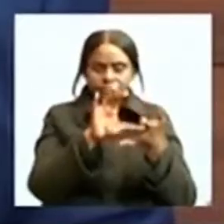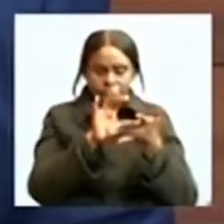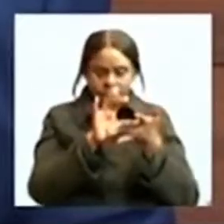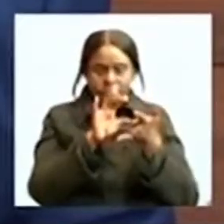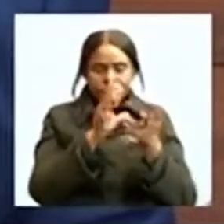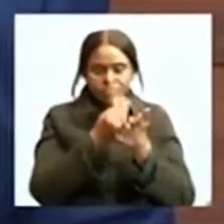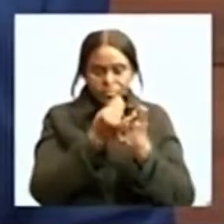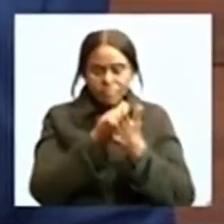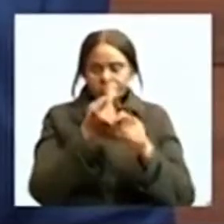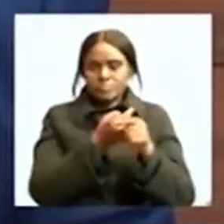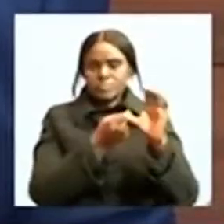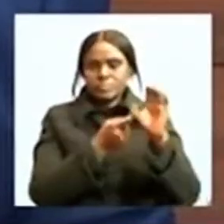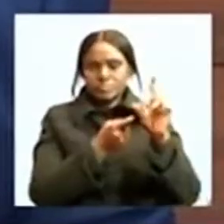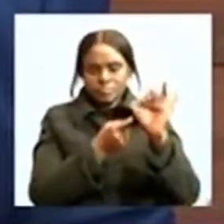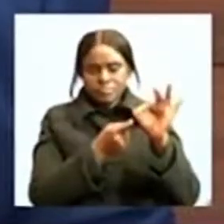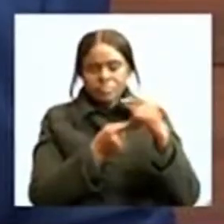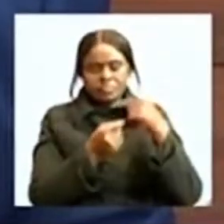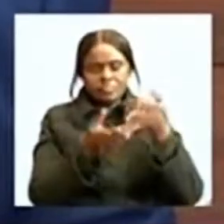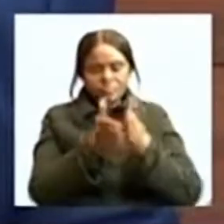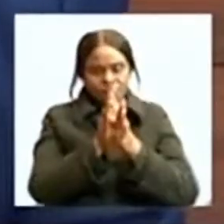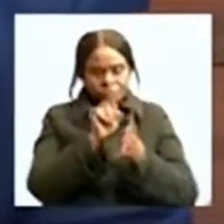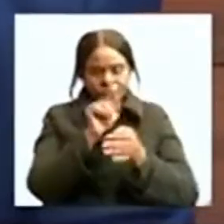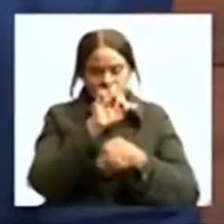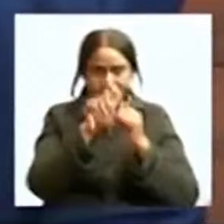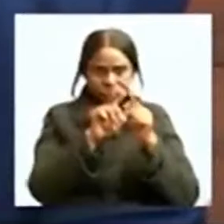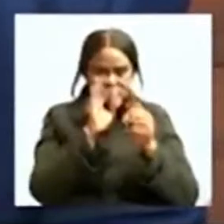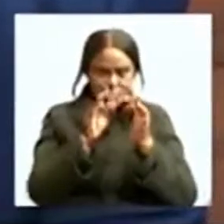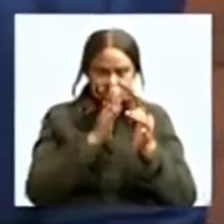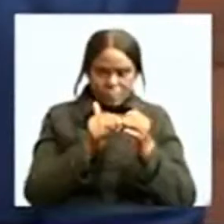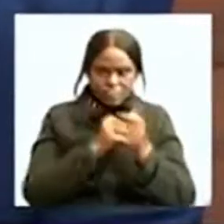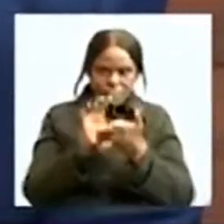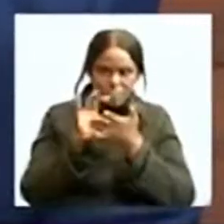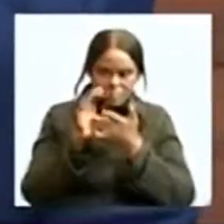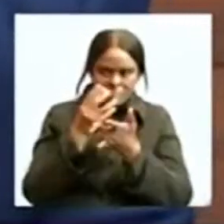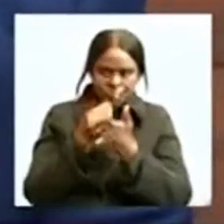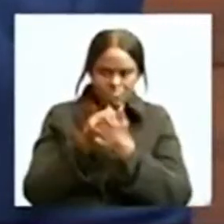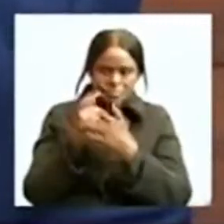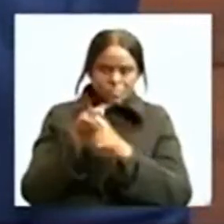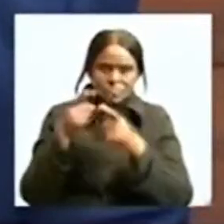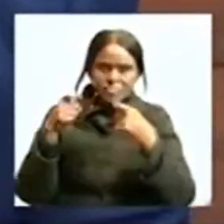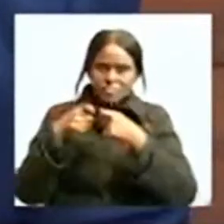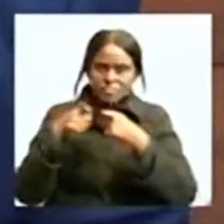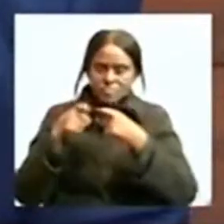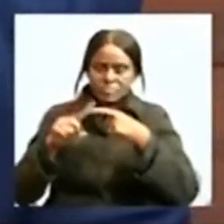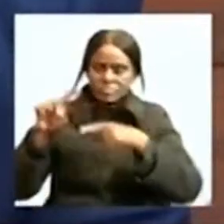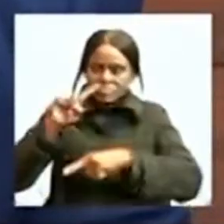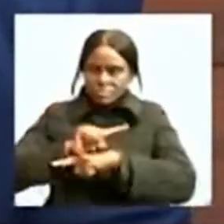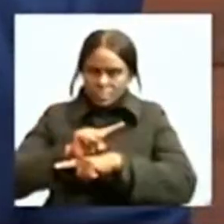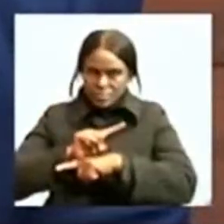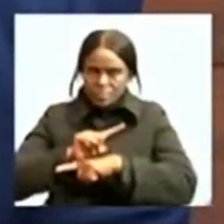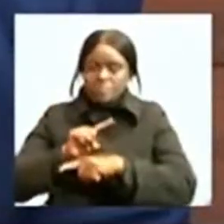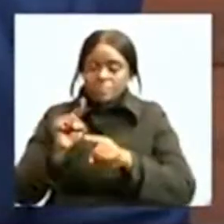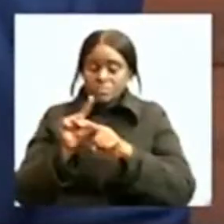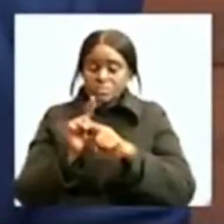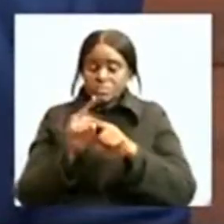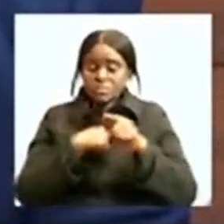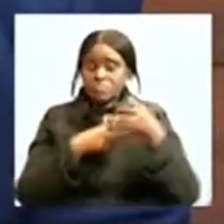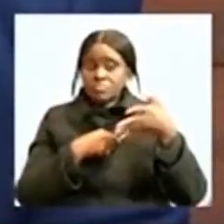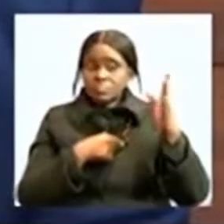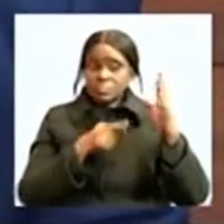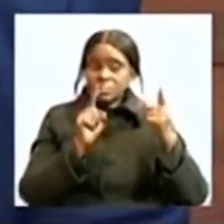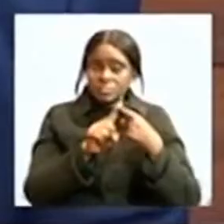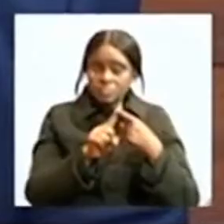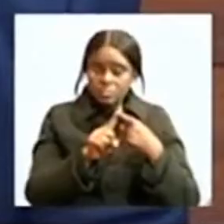from CDF. I'm asking this question because if I borrowed money from Zanaco today and then I go